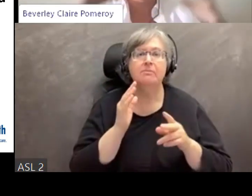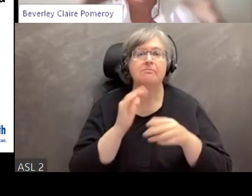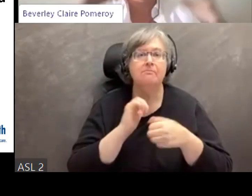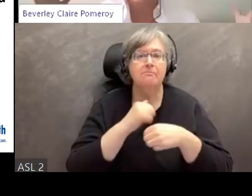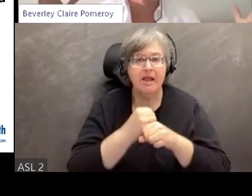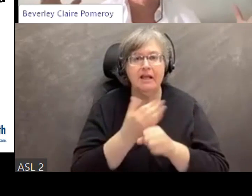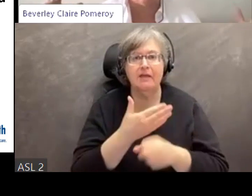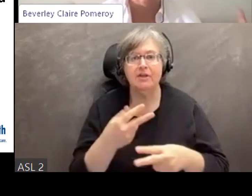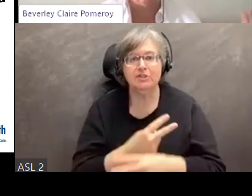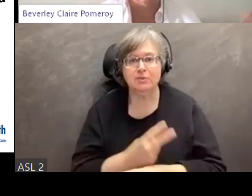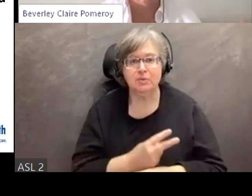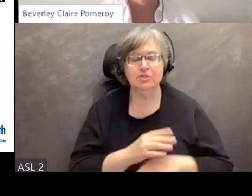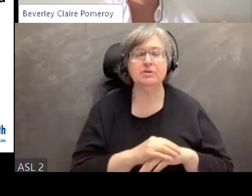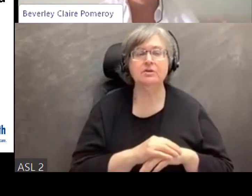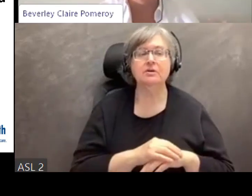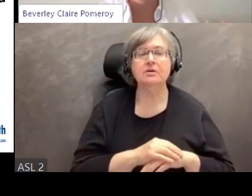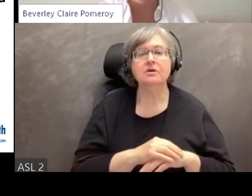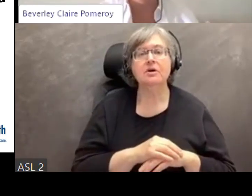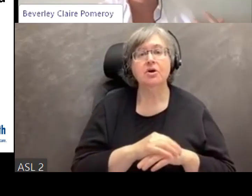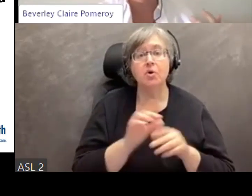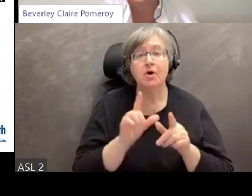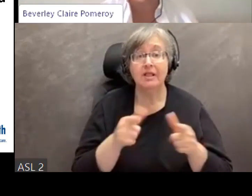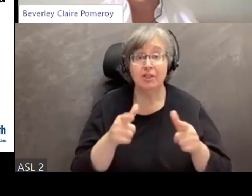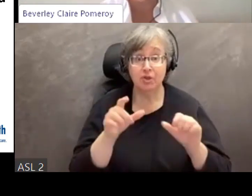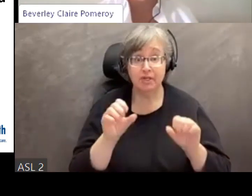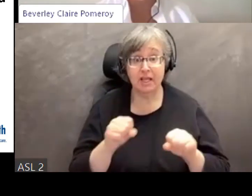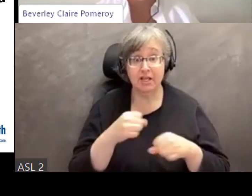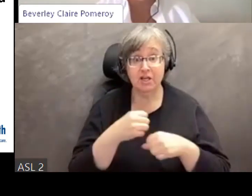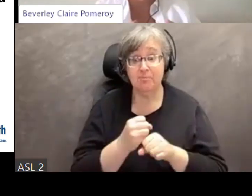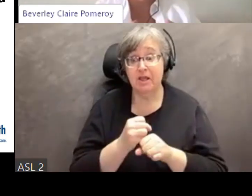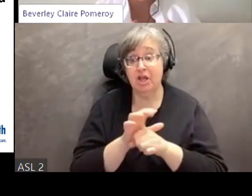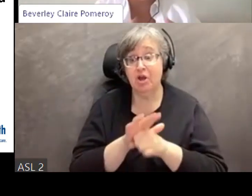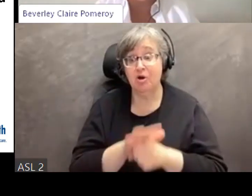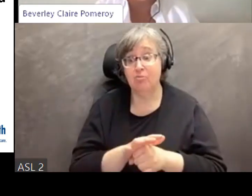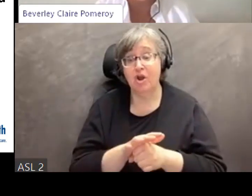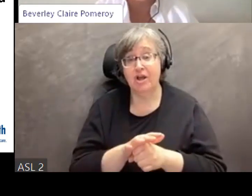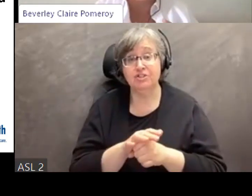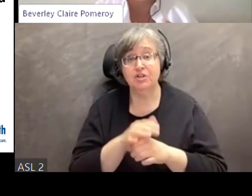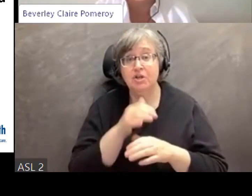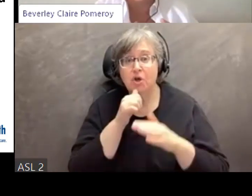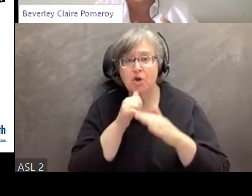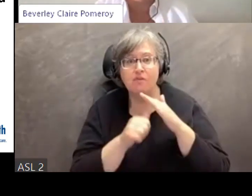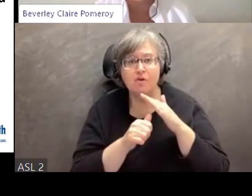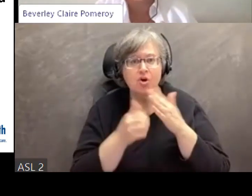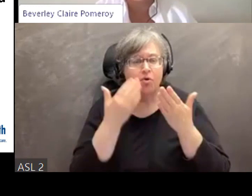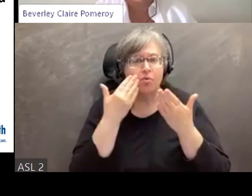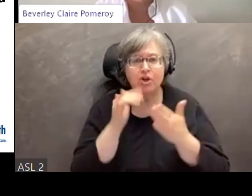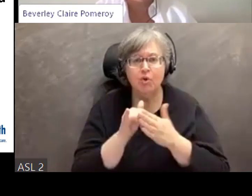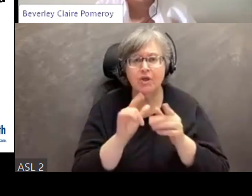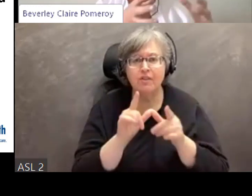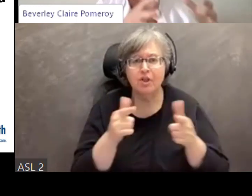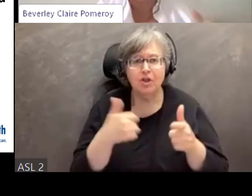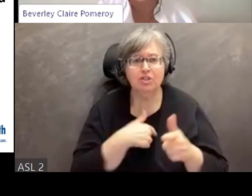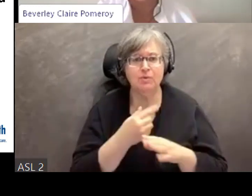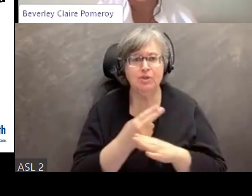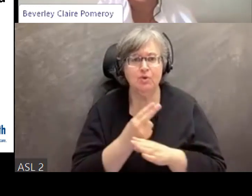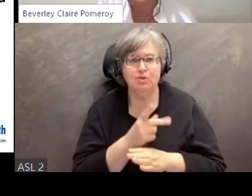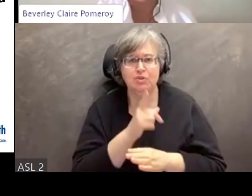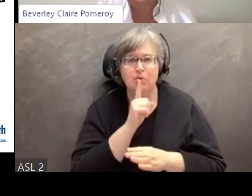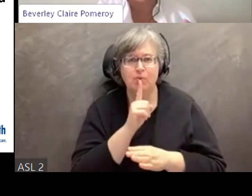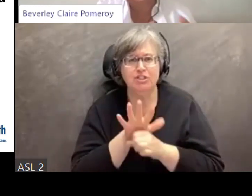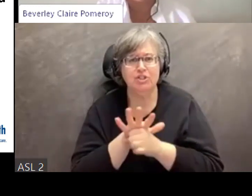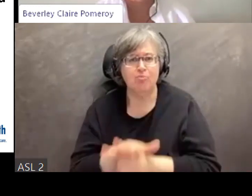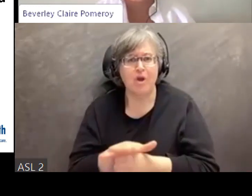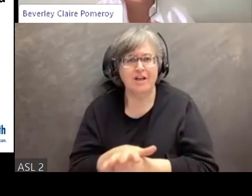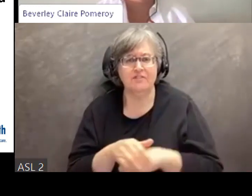often exacerbated. And language can make oppression covert. We don't always know that the language we're